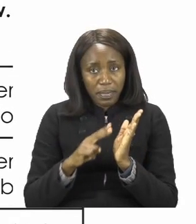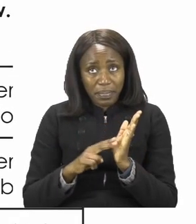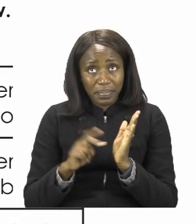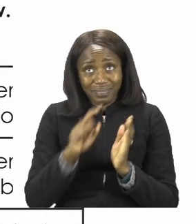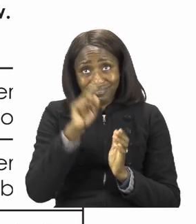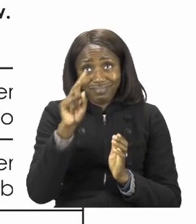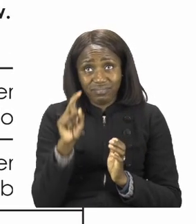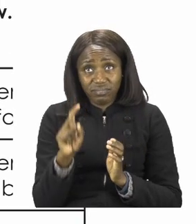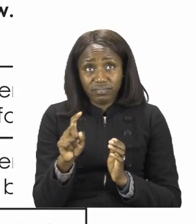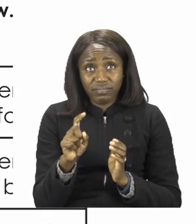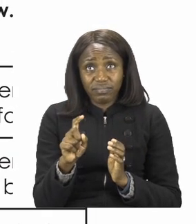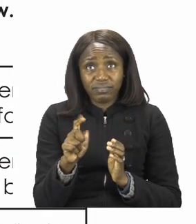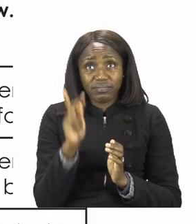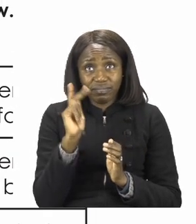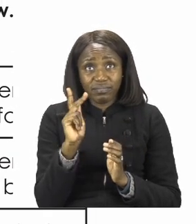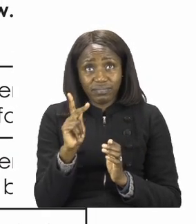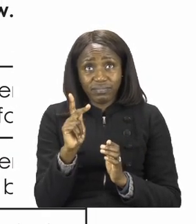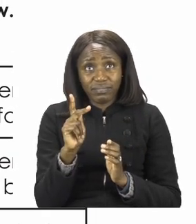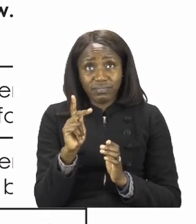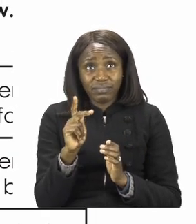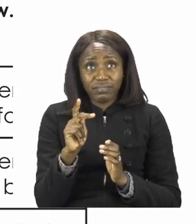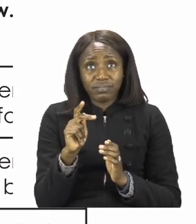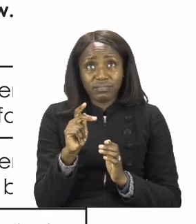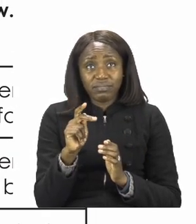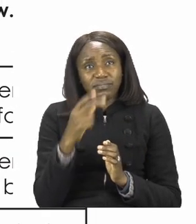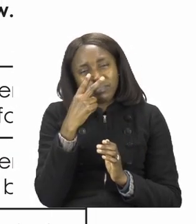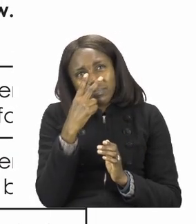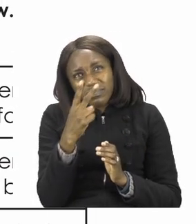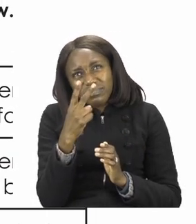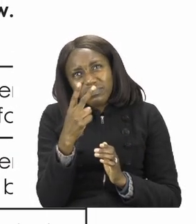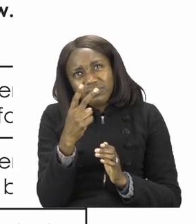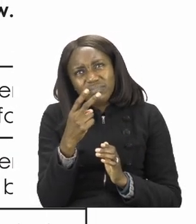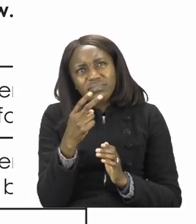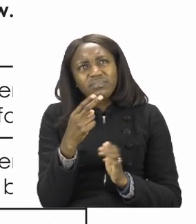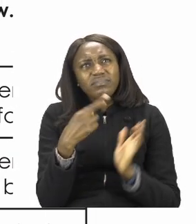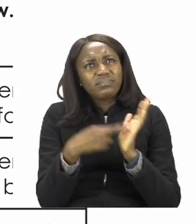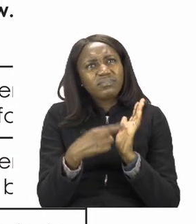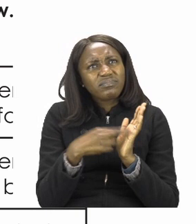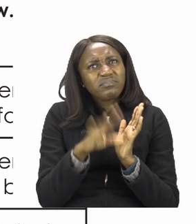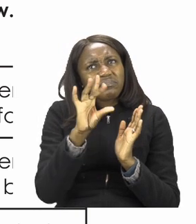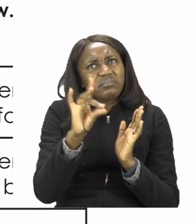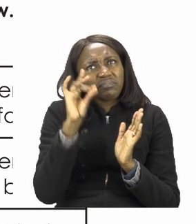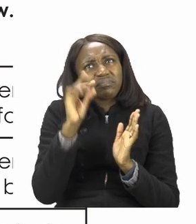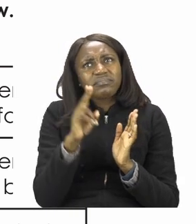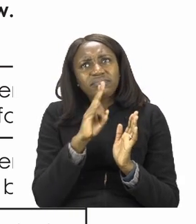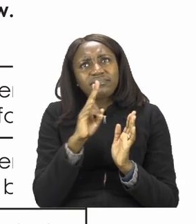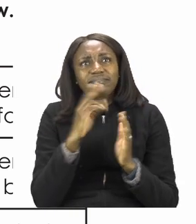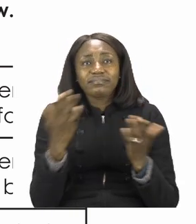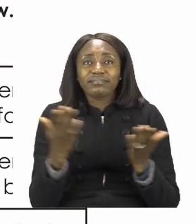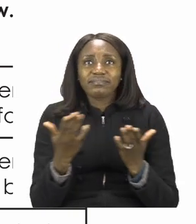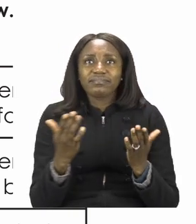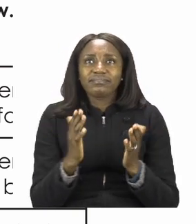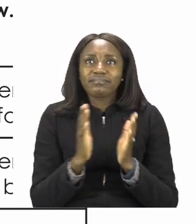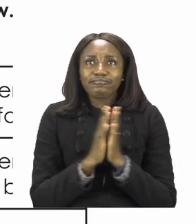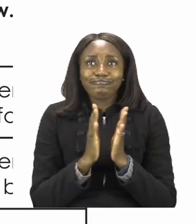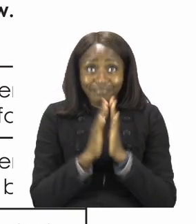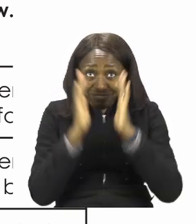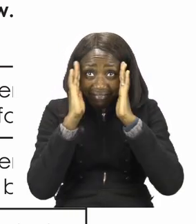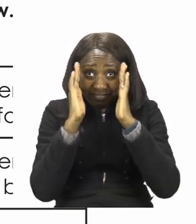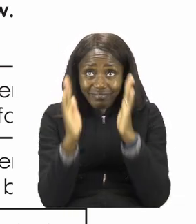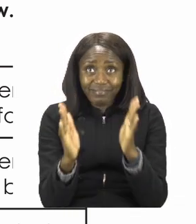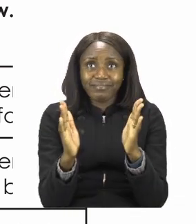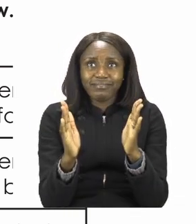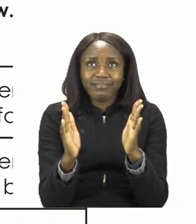questions, let's go back to the rules to try and see if we can find our answers. So keep your ears and your